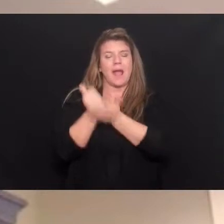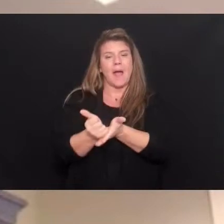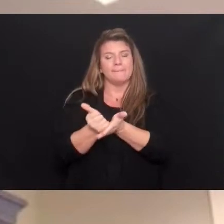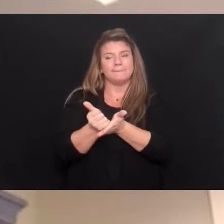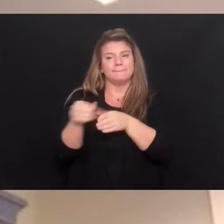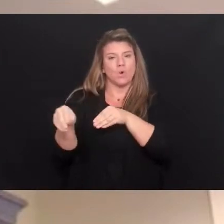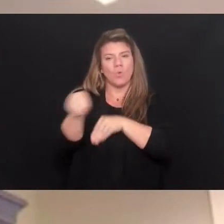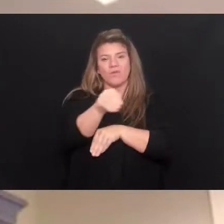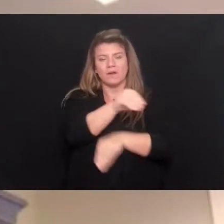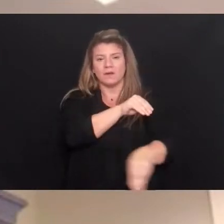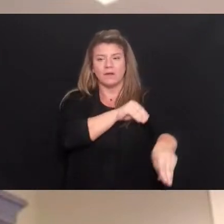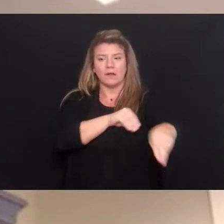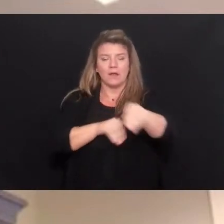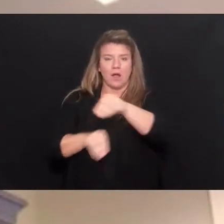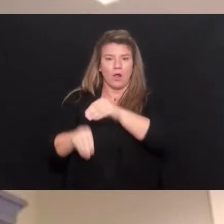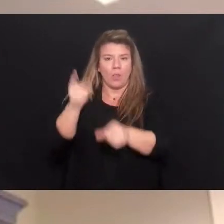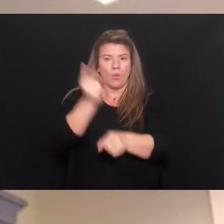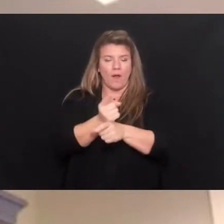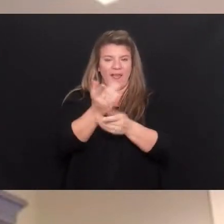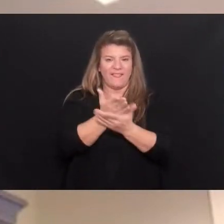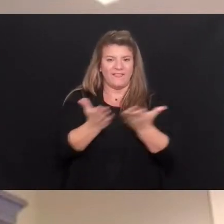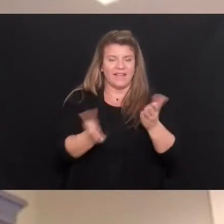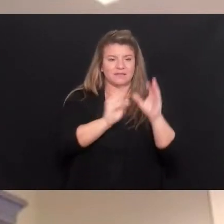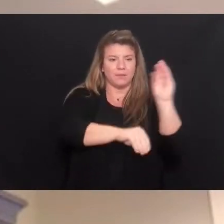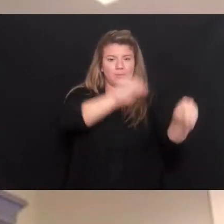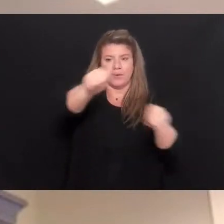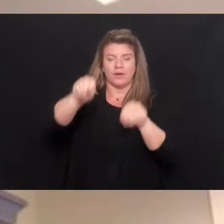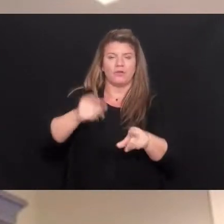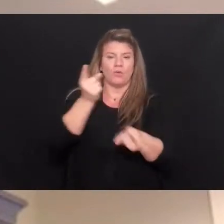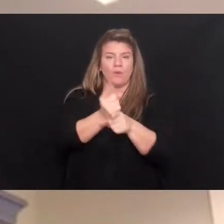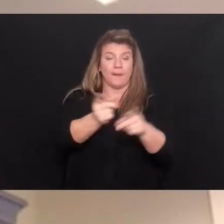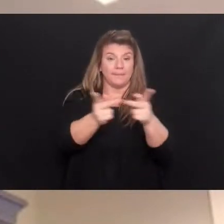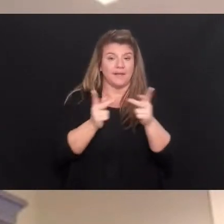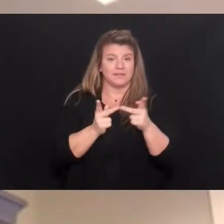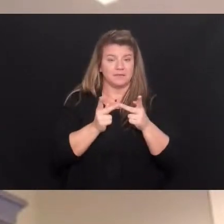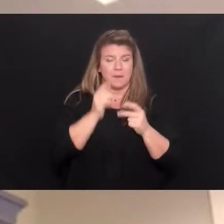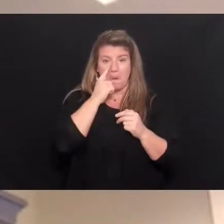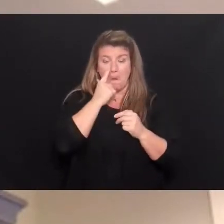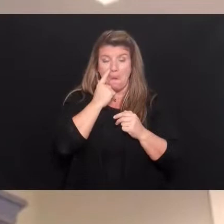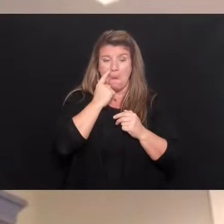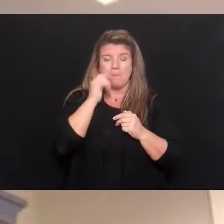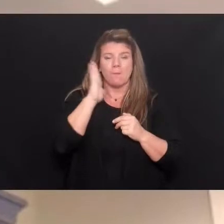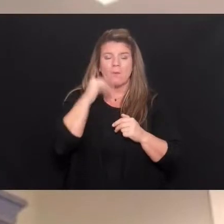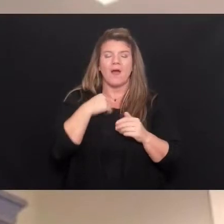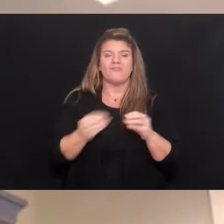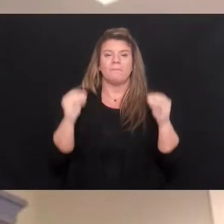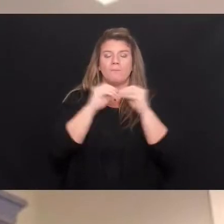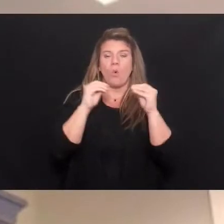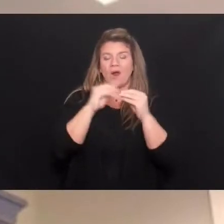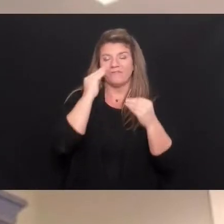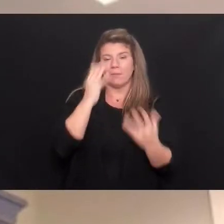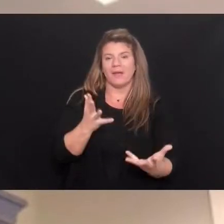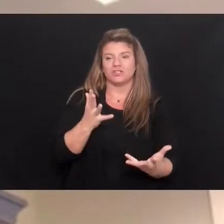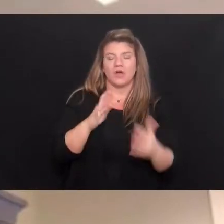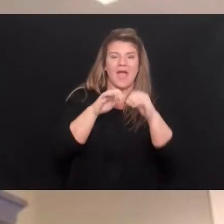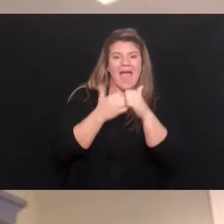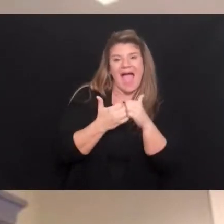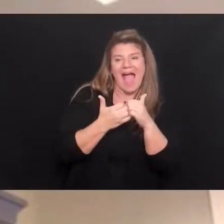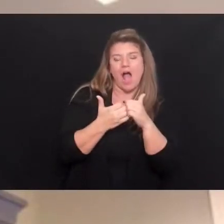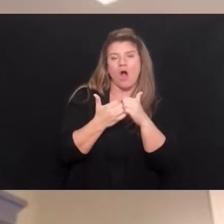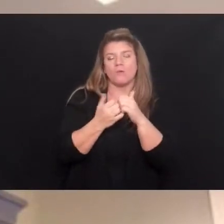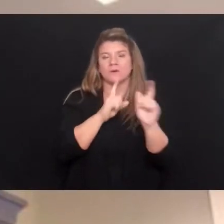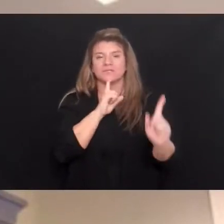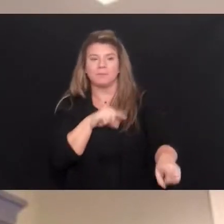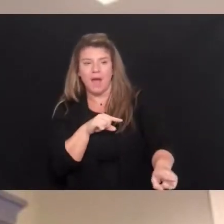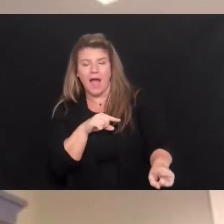doses where they need to be moved to. But we'll have more updated information on how we will respond